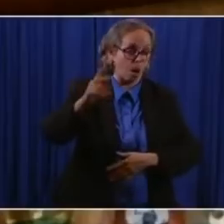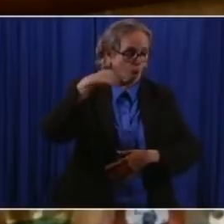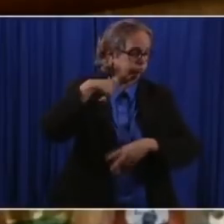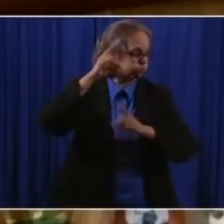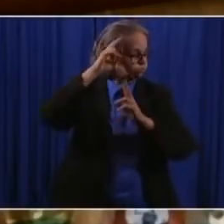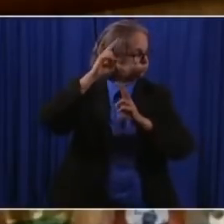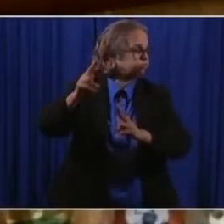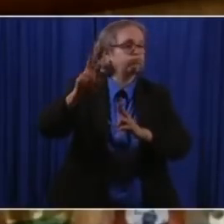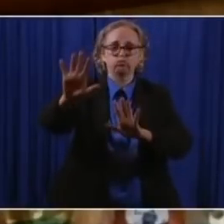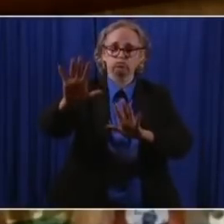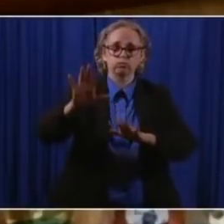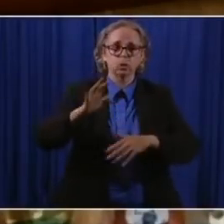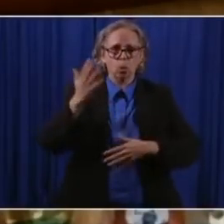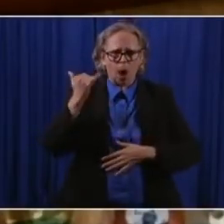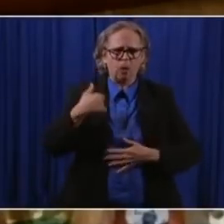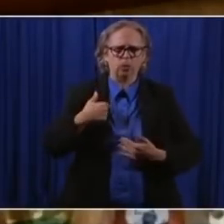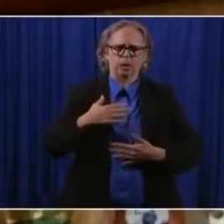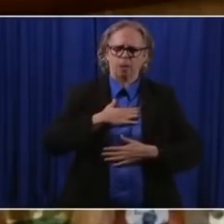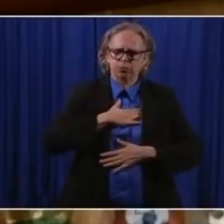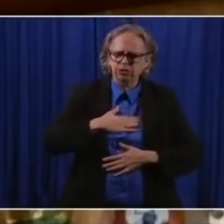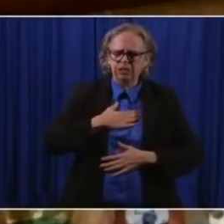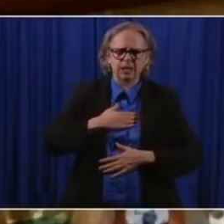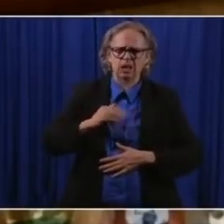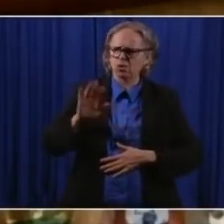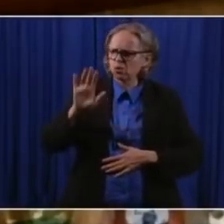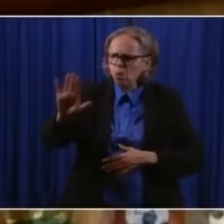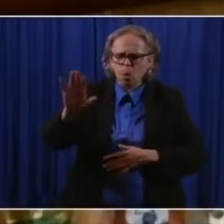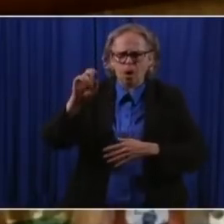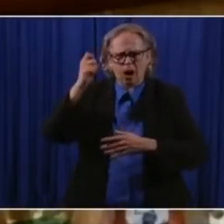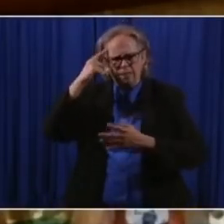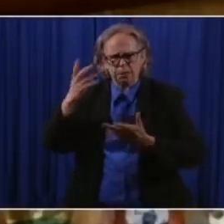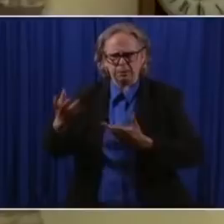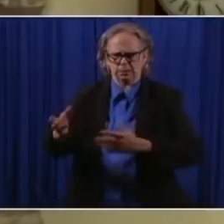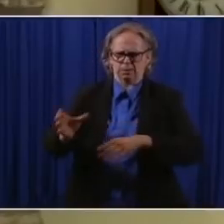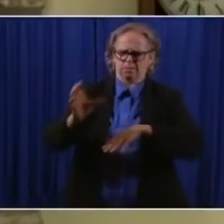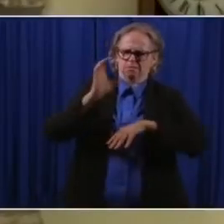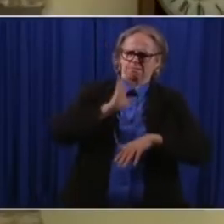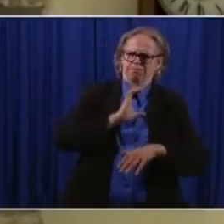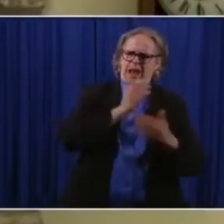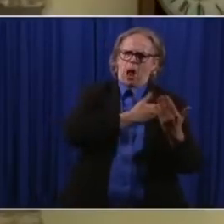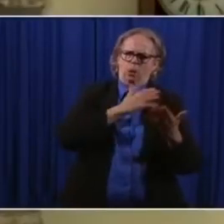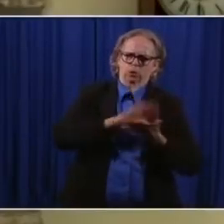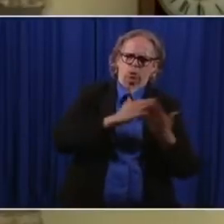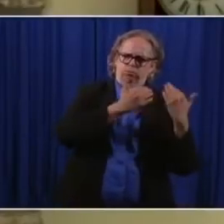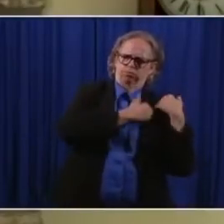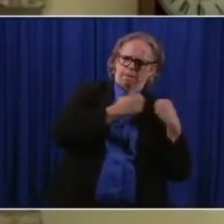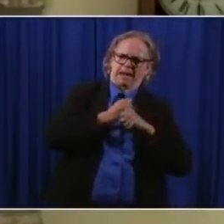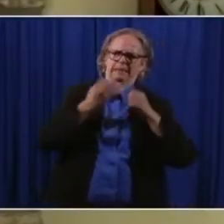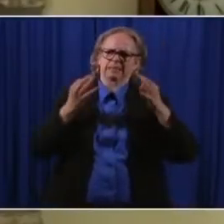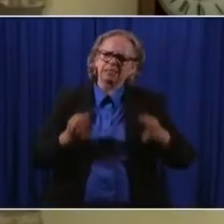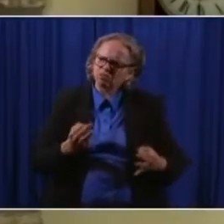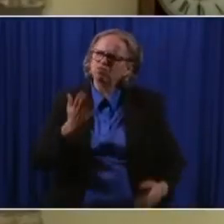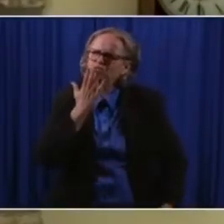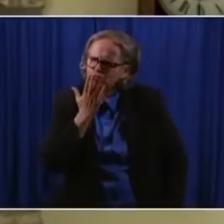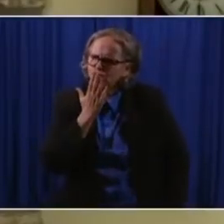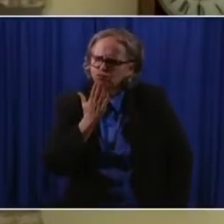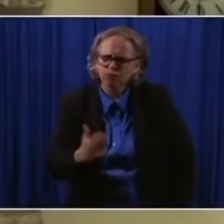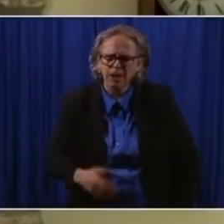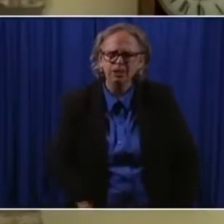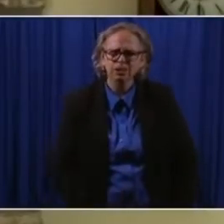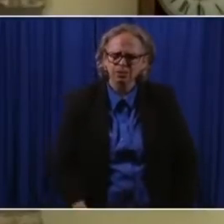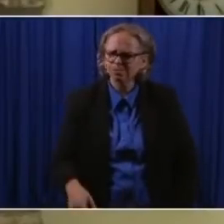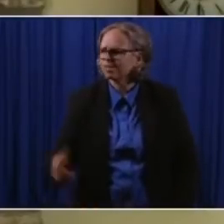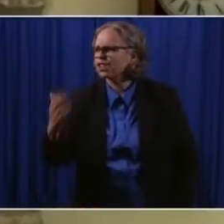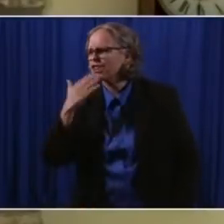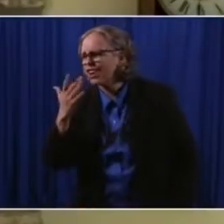level and allow us to work with families and make a decision that's right for us. Well, good luck to you and your students and